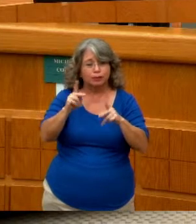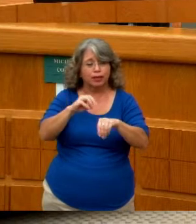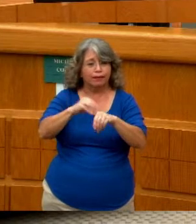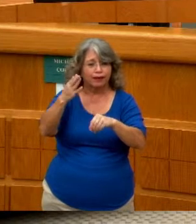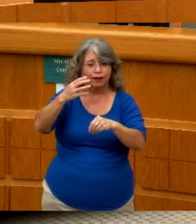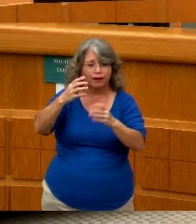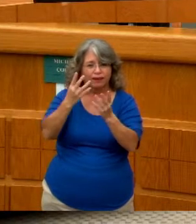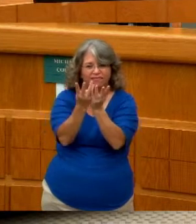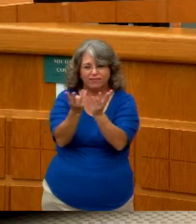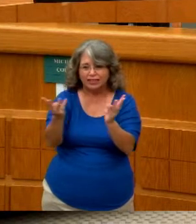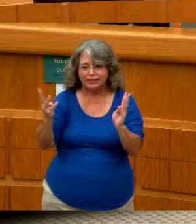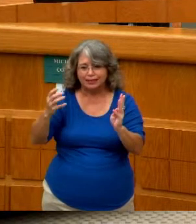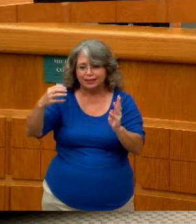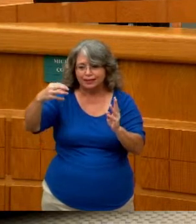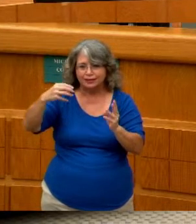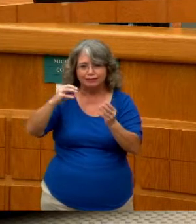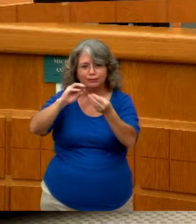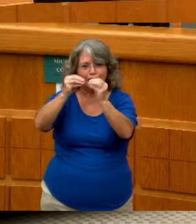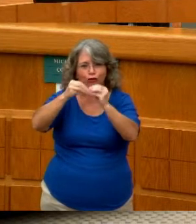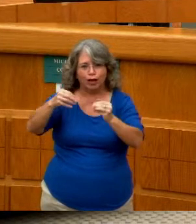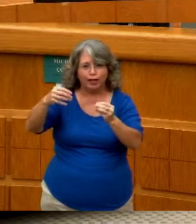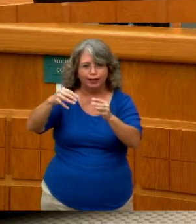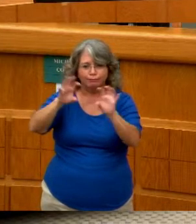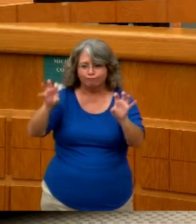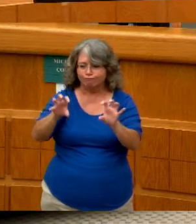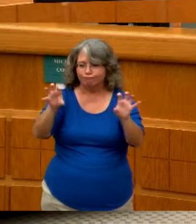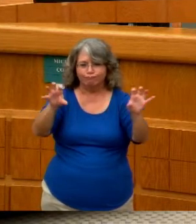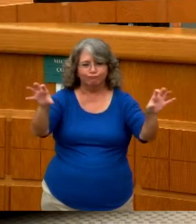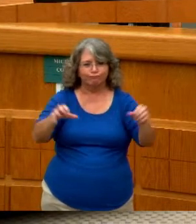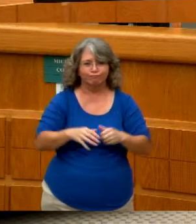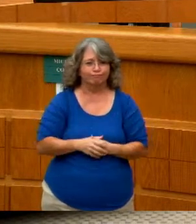on in picket fences? I haven't seen them.